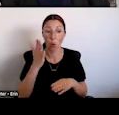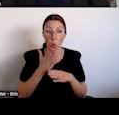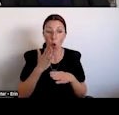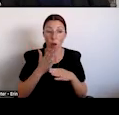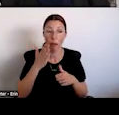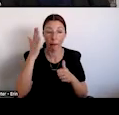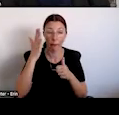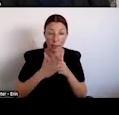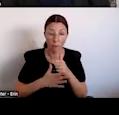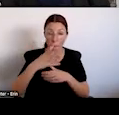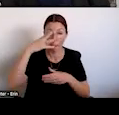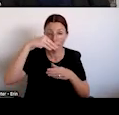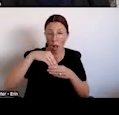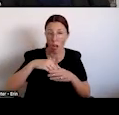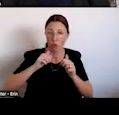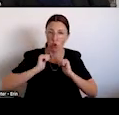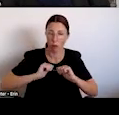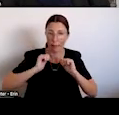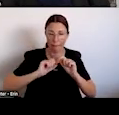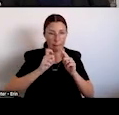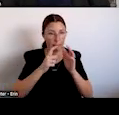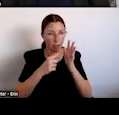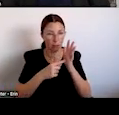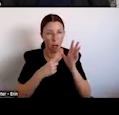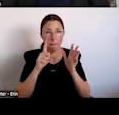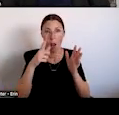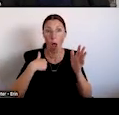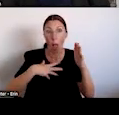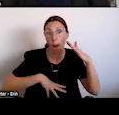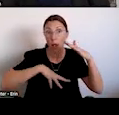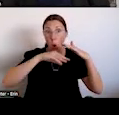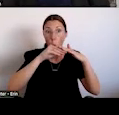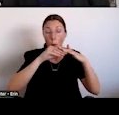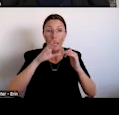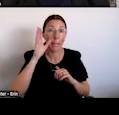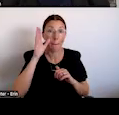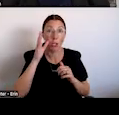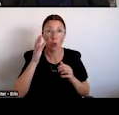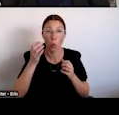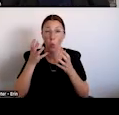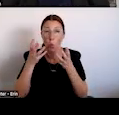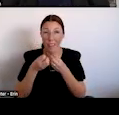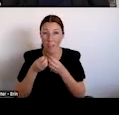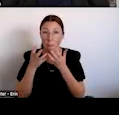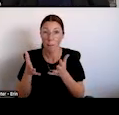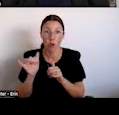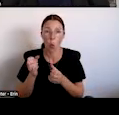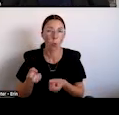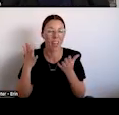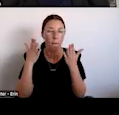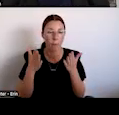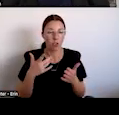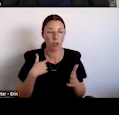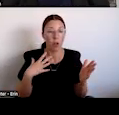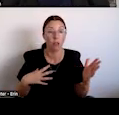I upload a piece of image with or without permission to, let's say, ChatGPT or some type of